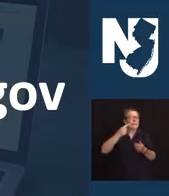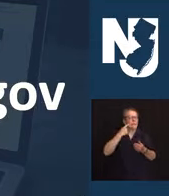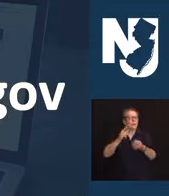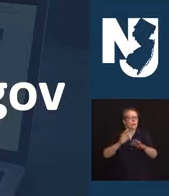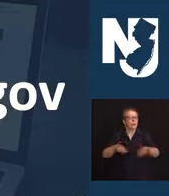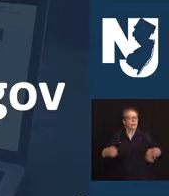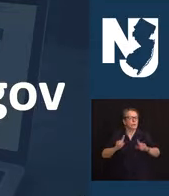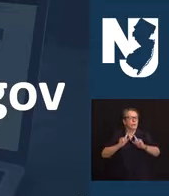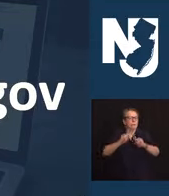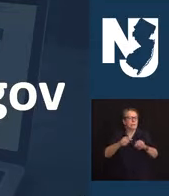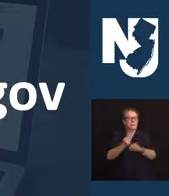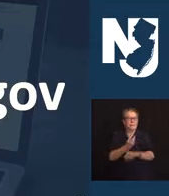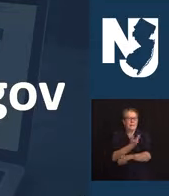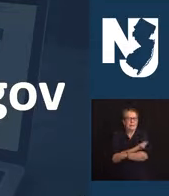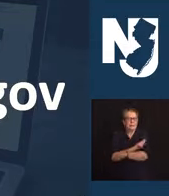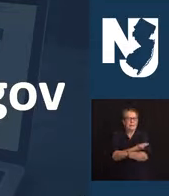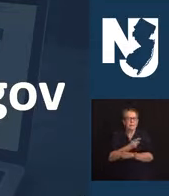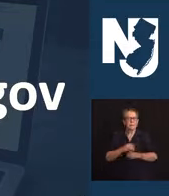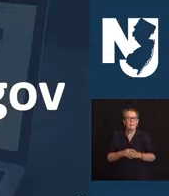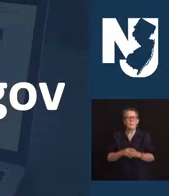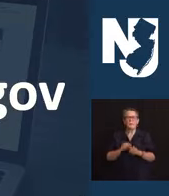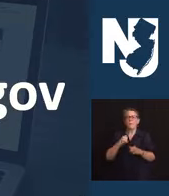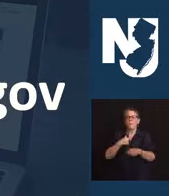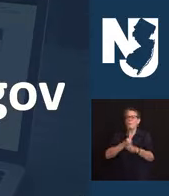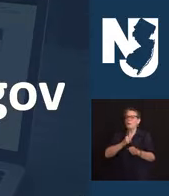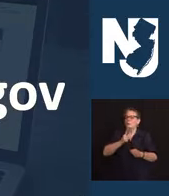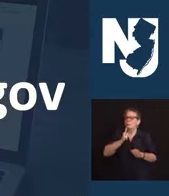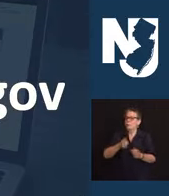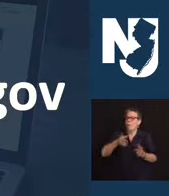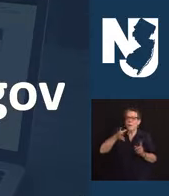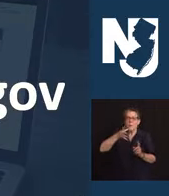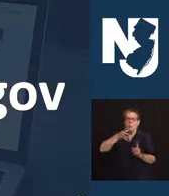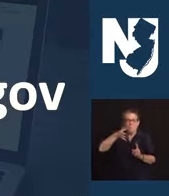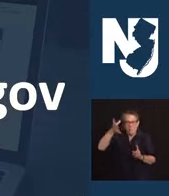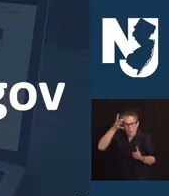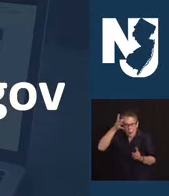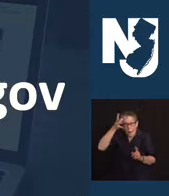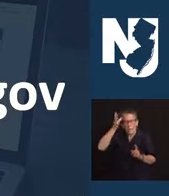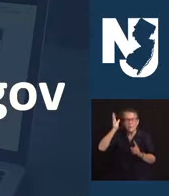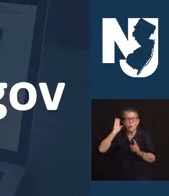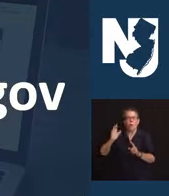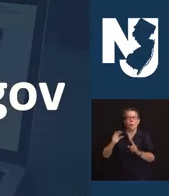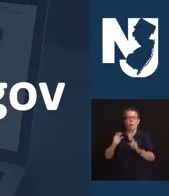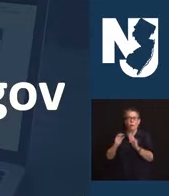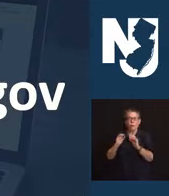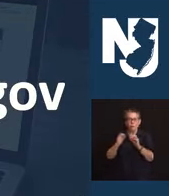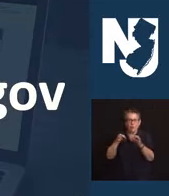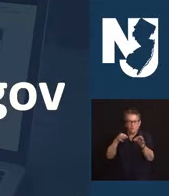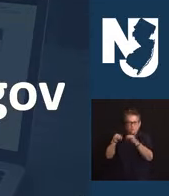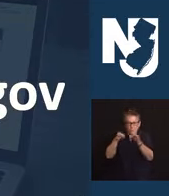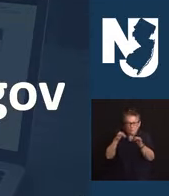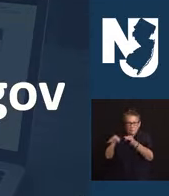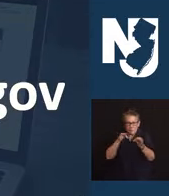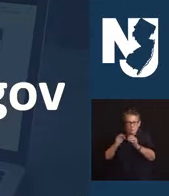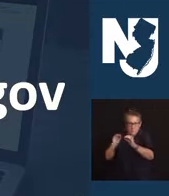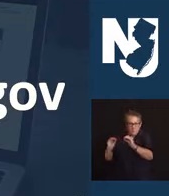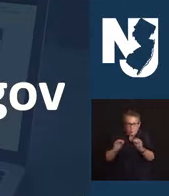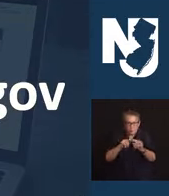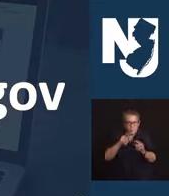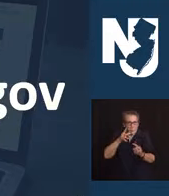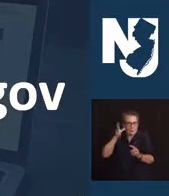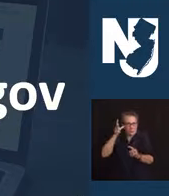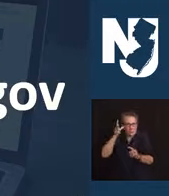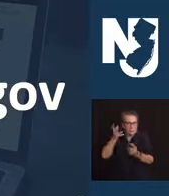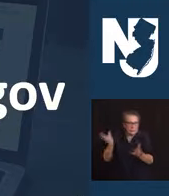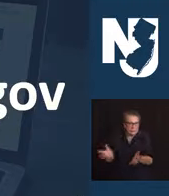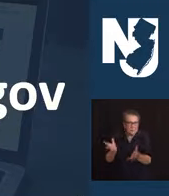information. The broad-based outreach campaign that we discussed last week will be a part of this, but we know we can also